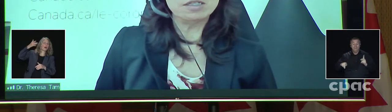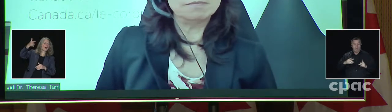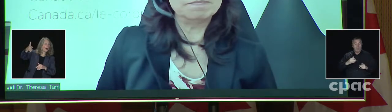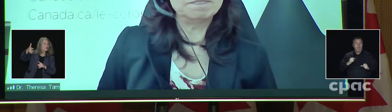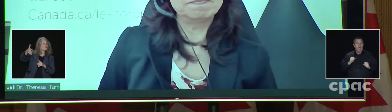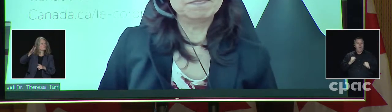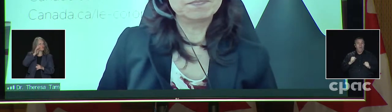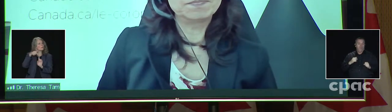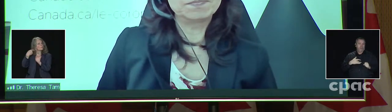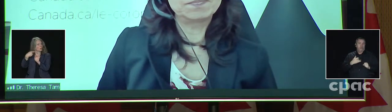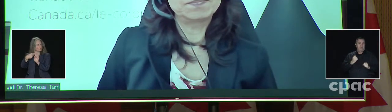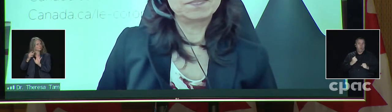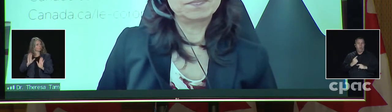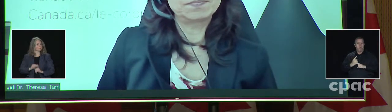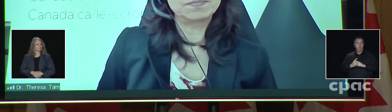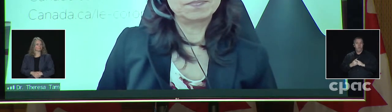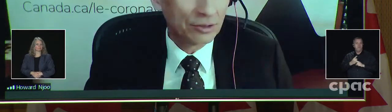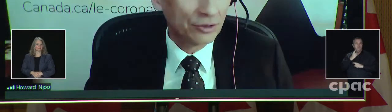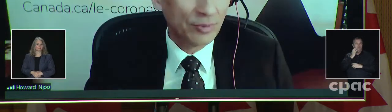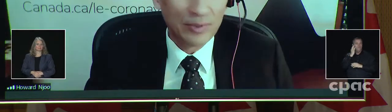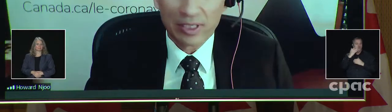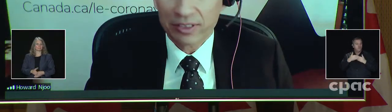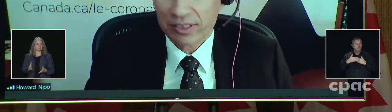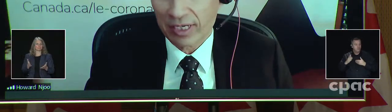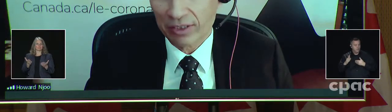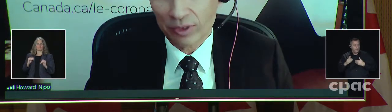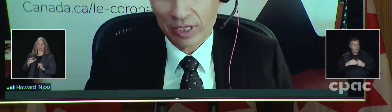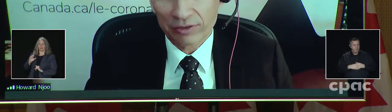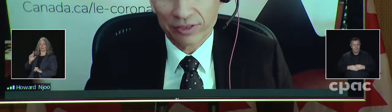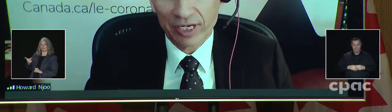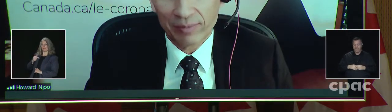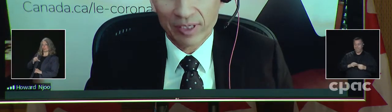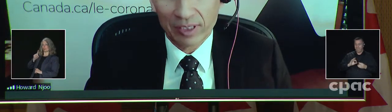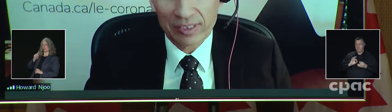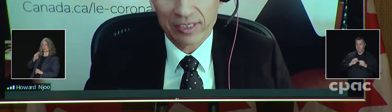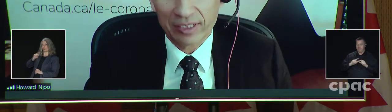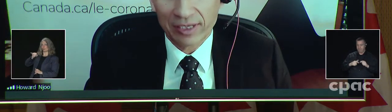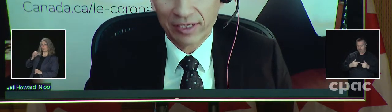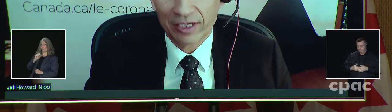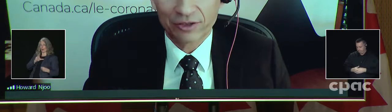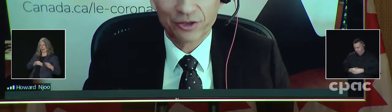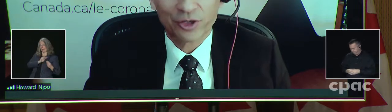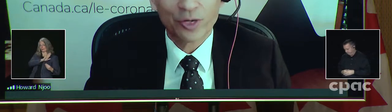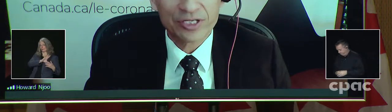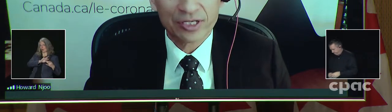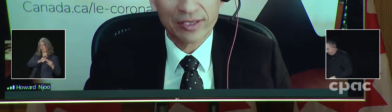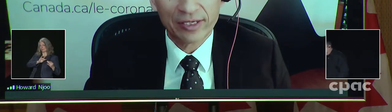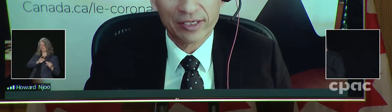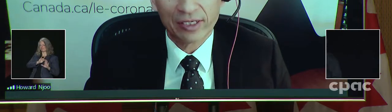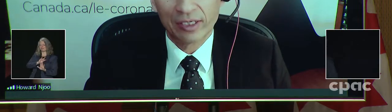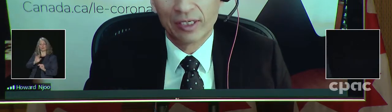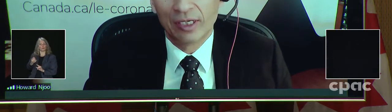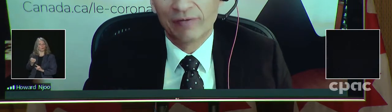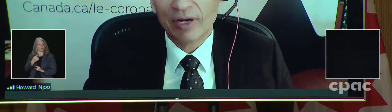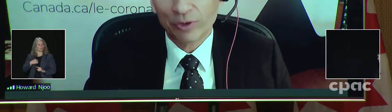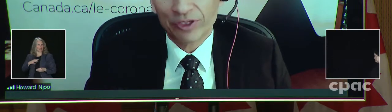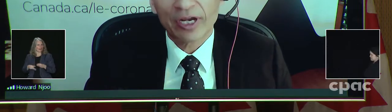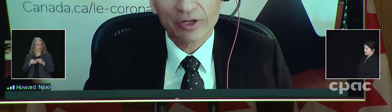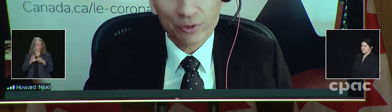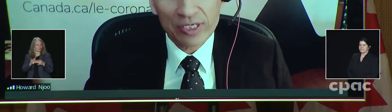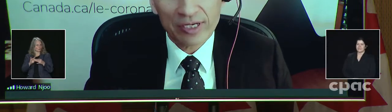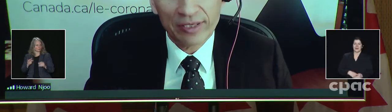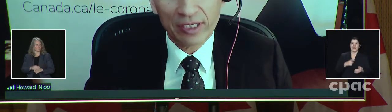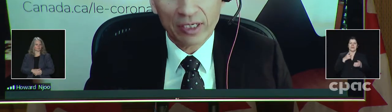outlook. It's Dr. Njoo, maybe I can just add to what Dr. Tam has said, and I think to your question, I think if I were